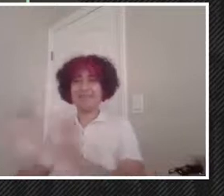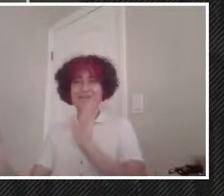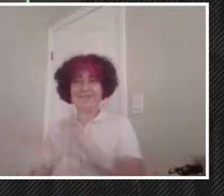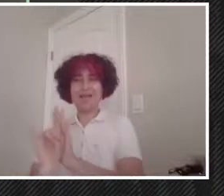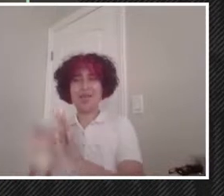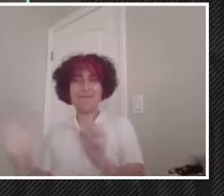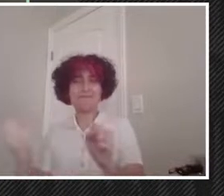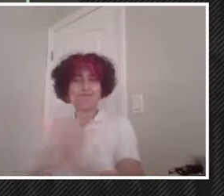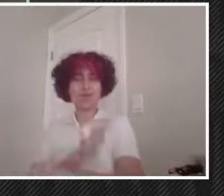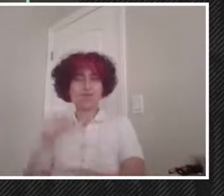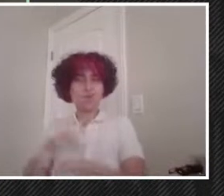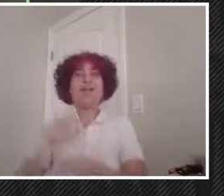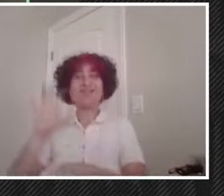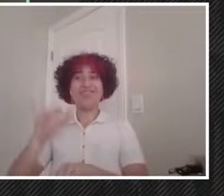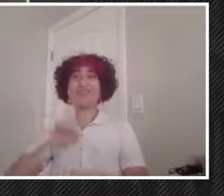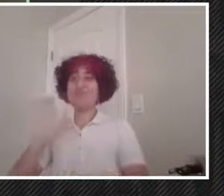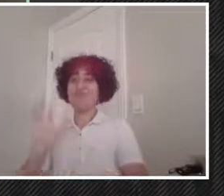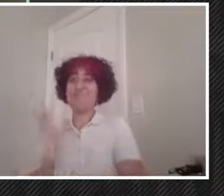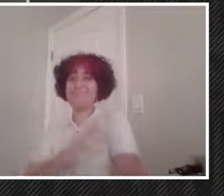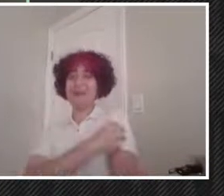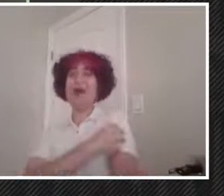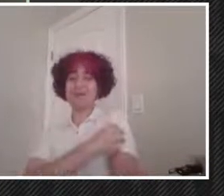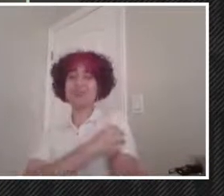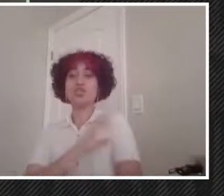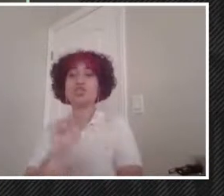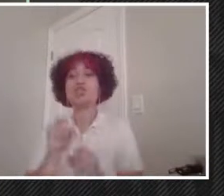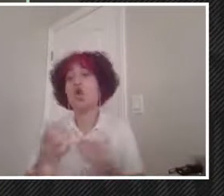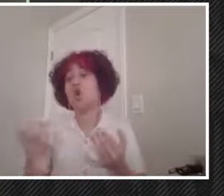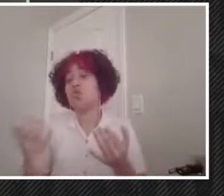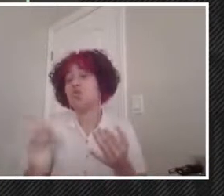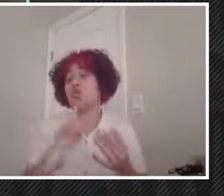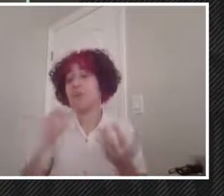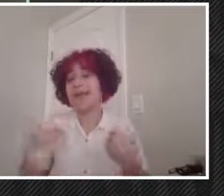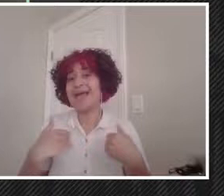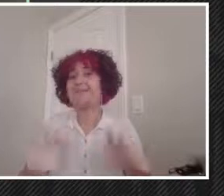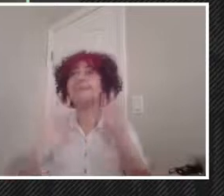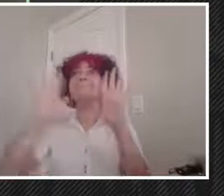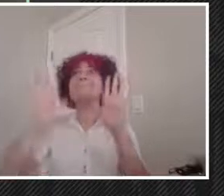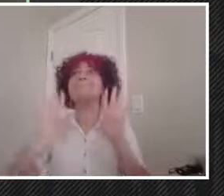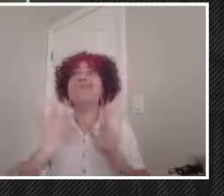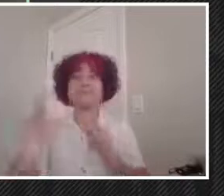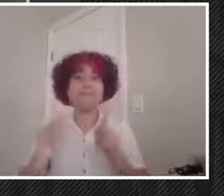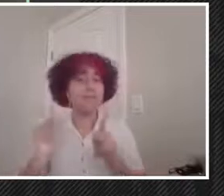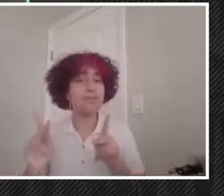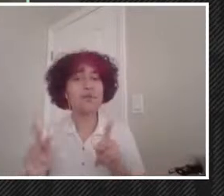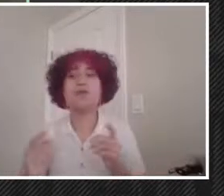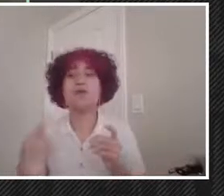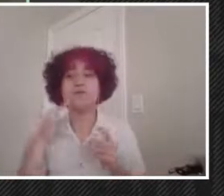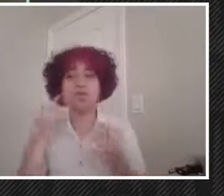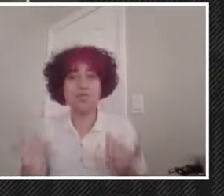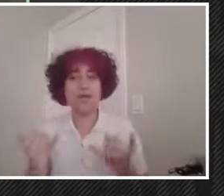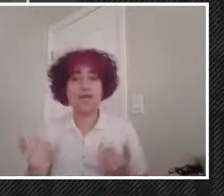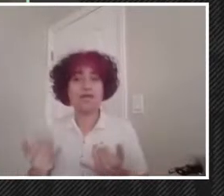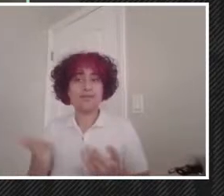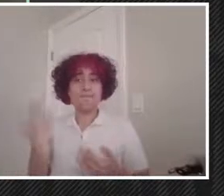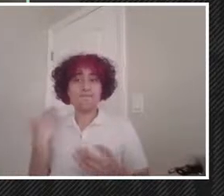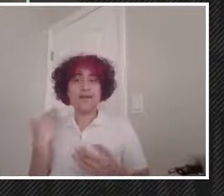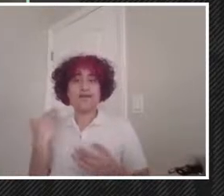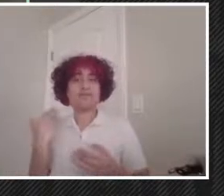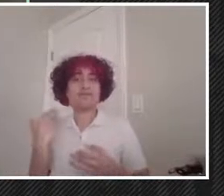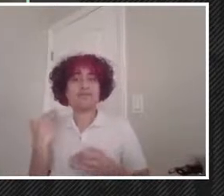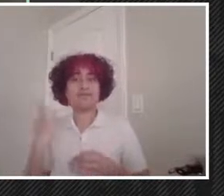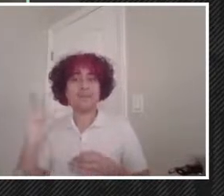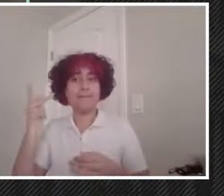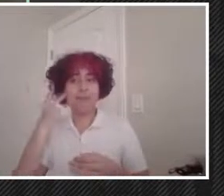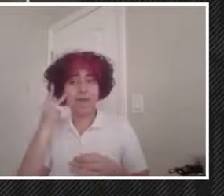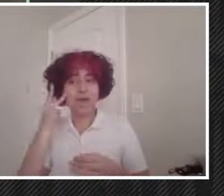so again, while we have some really great candidates this cycle, you know, I happen to work for one of them, it wasn't about a cavalry coming to